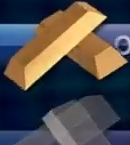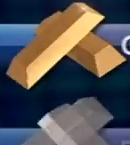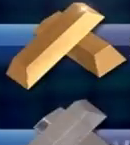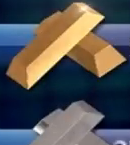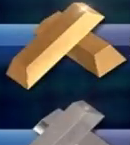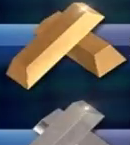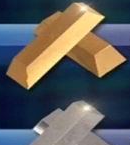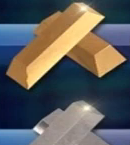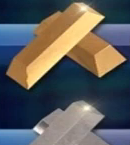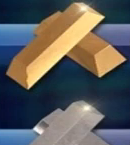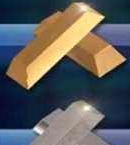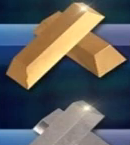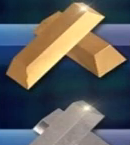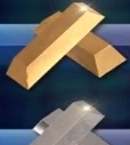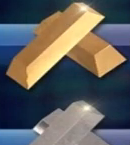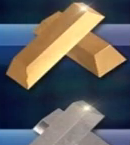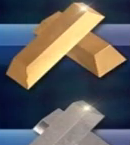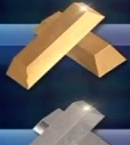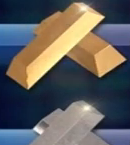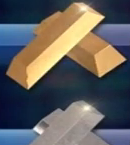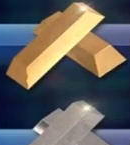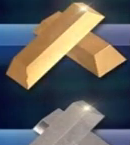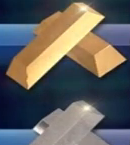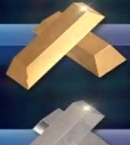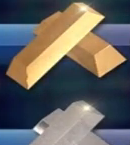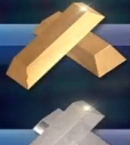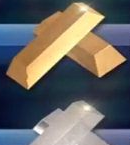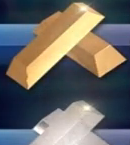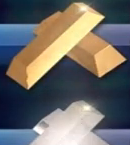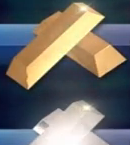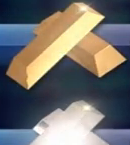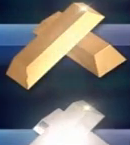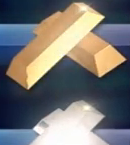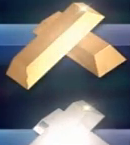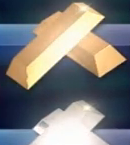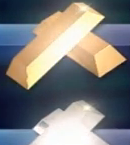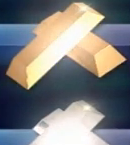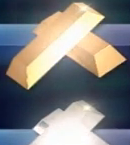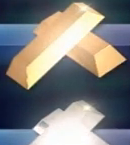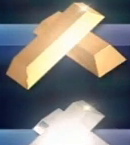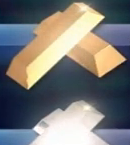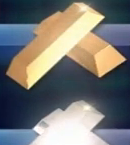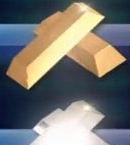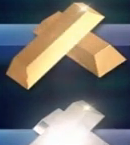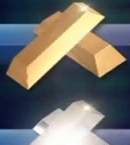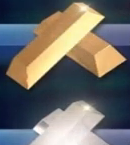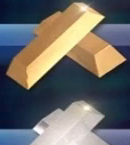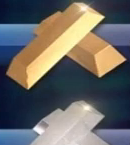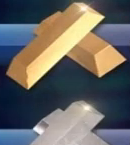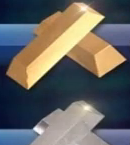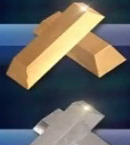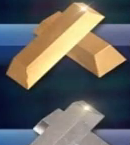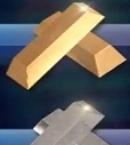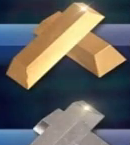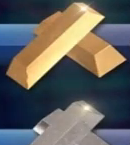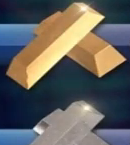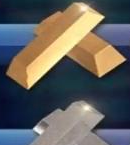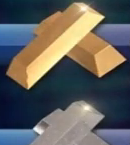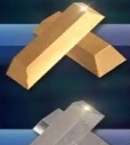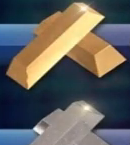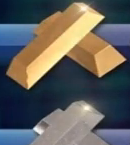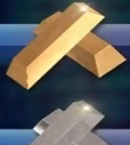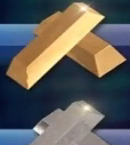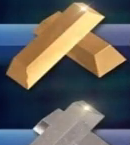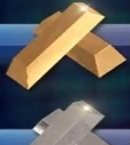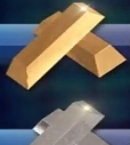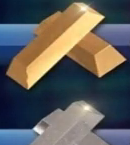all around. The price of crude oil was something which was unbelievable, closing at $1.54 per barrel.